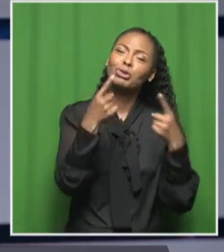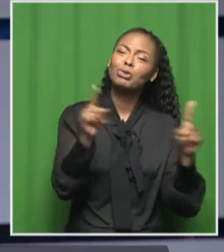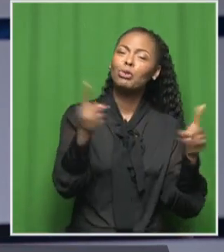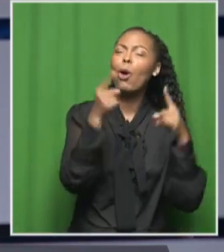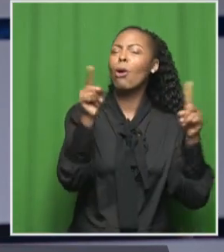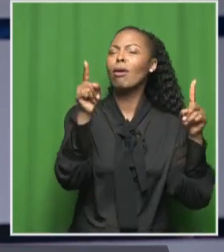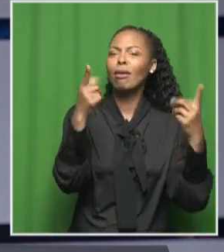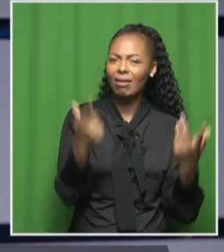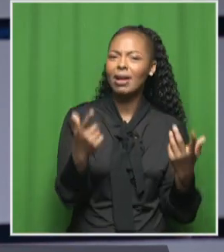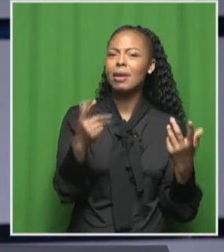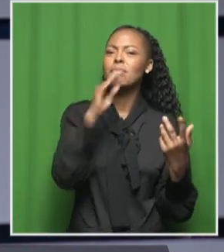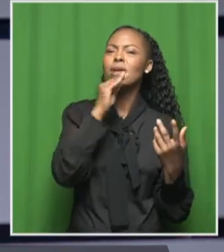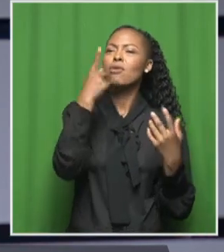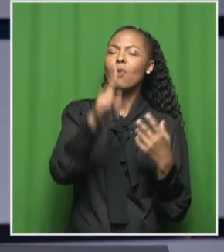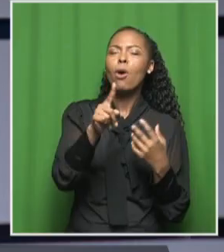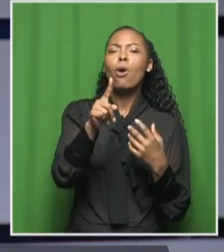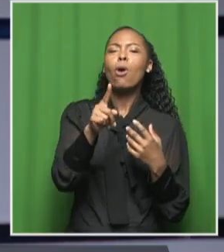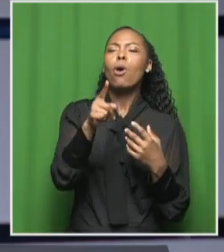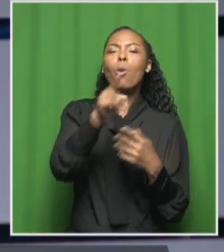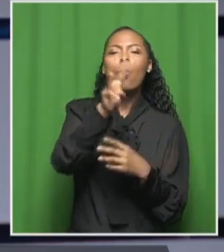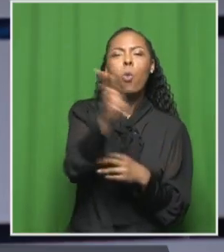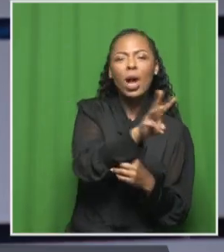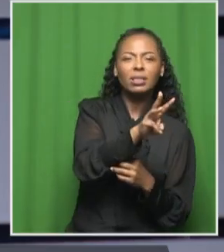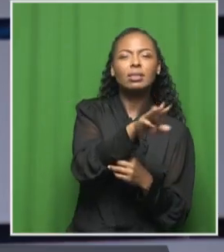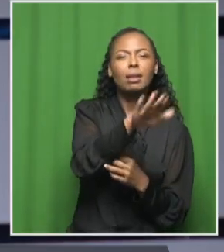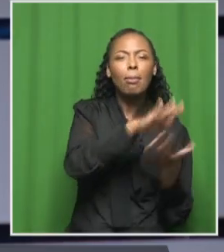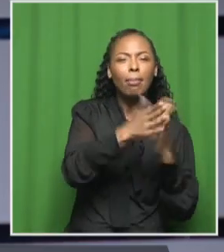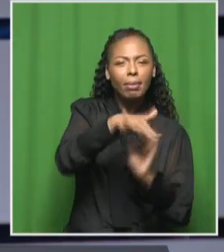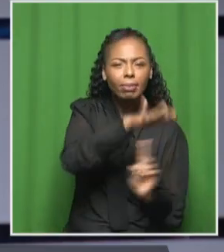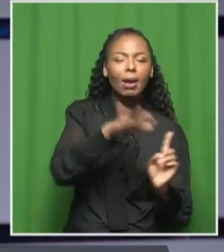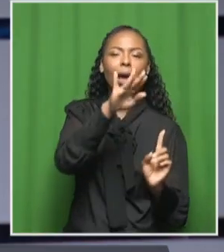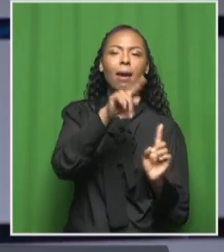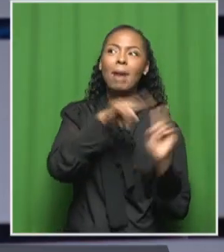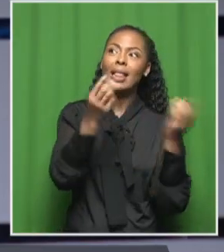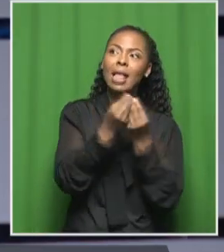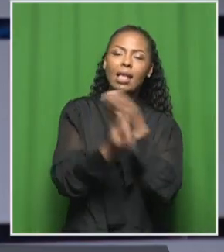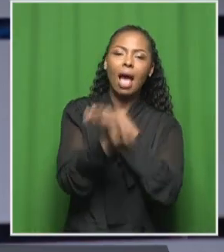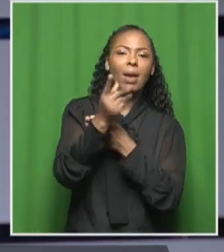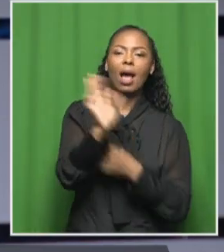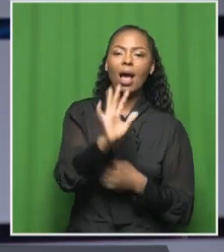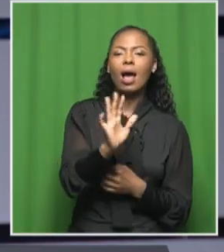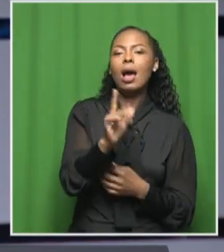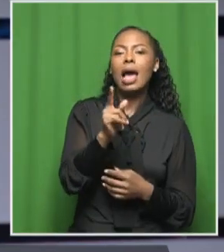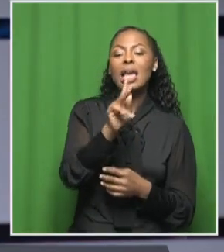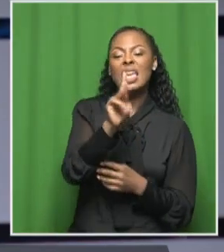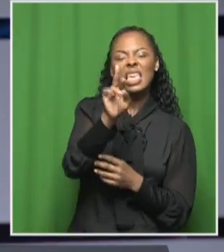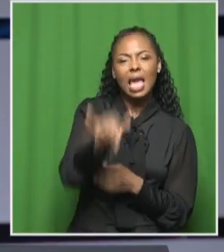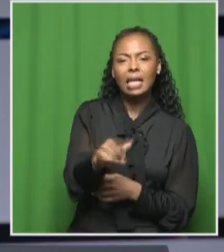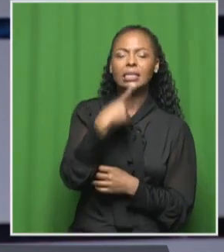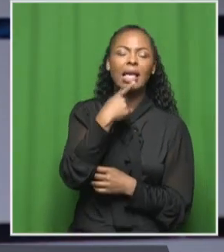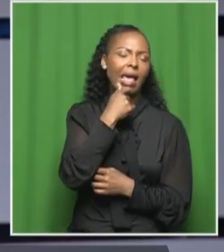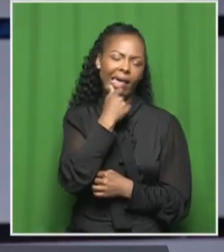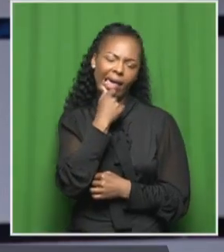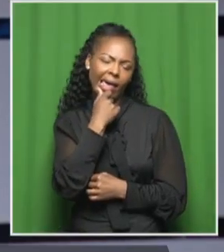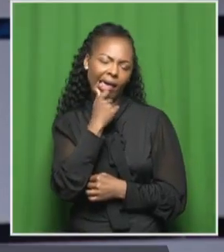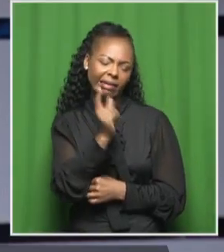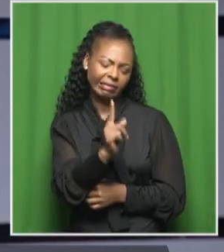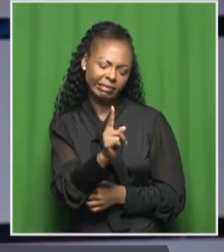to the Whispers, and they decided some things didn't happen business-wise, but Kenny decided, he was like, wait a minute, this